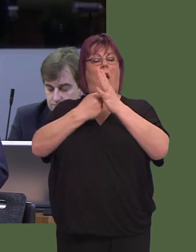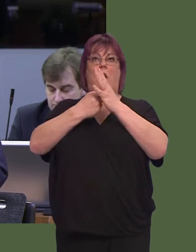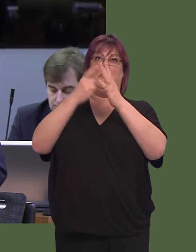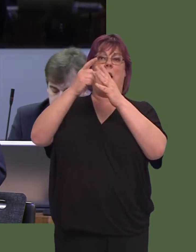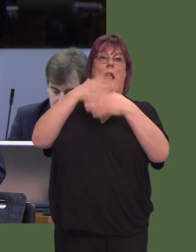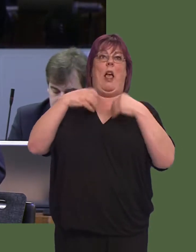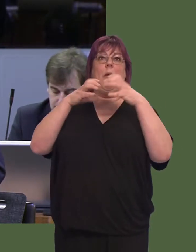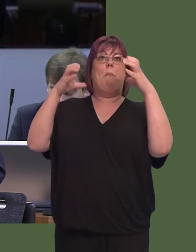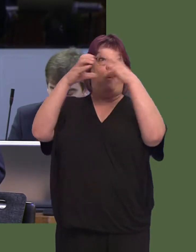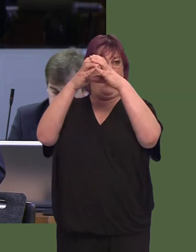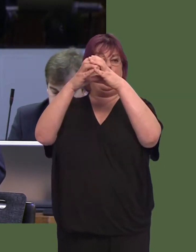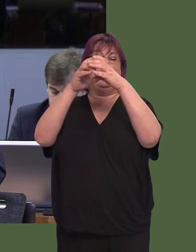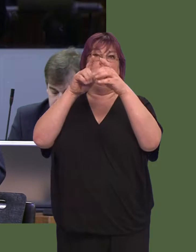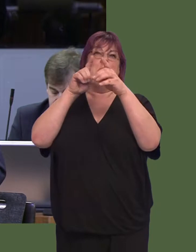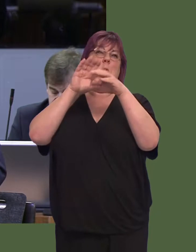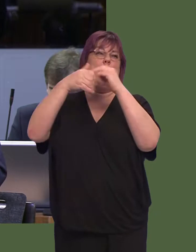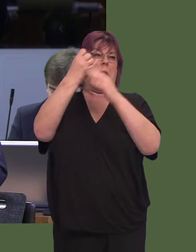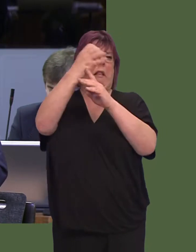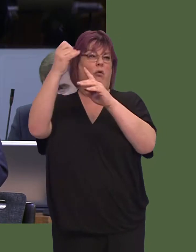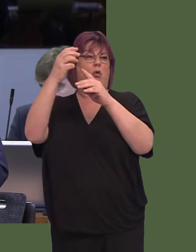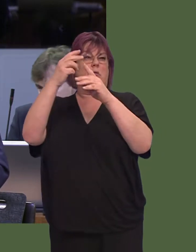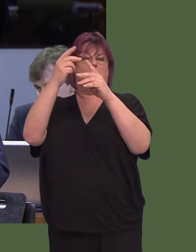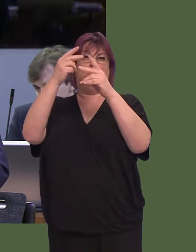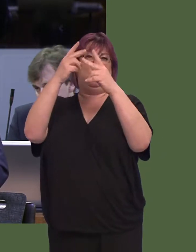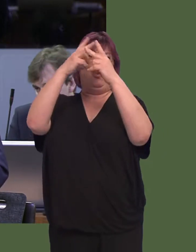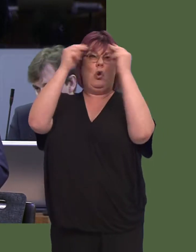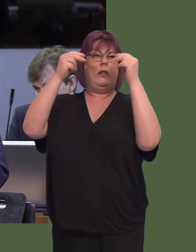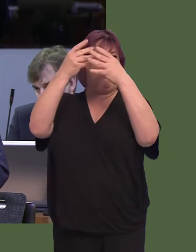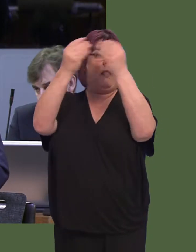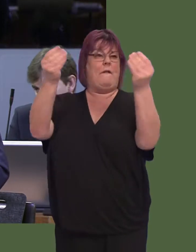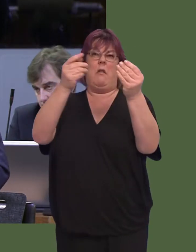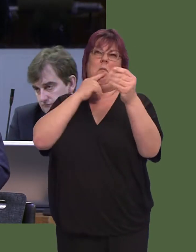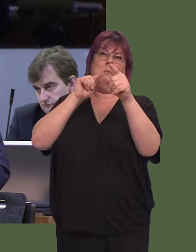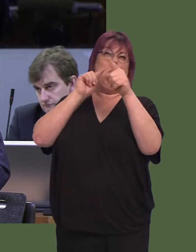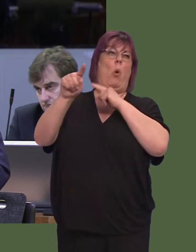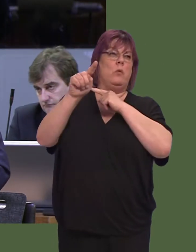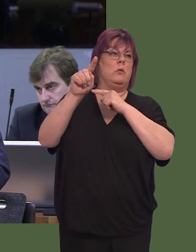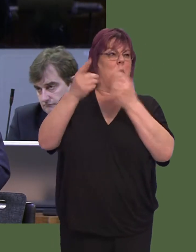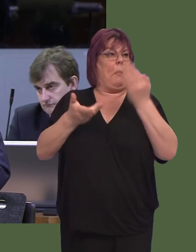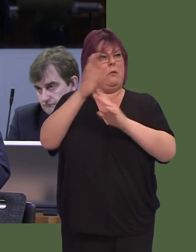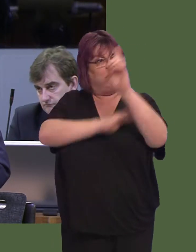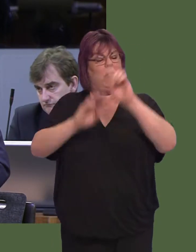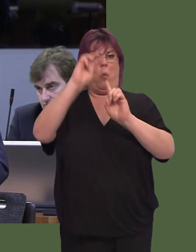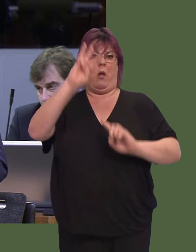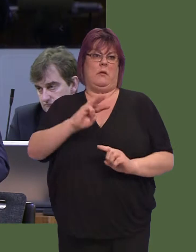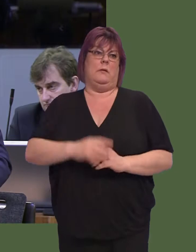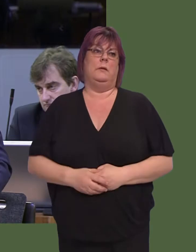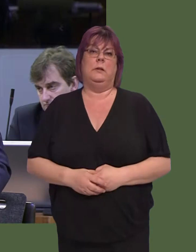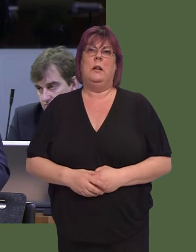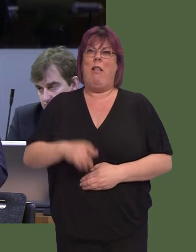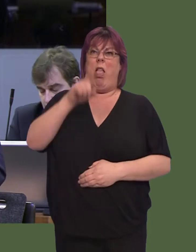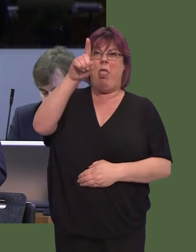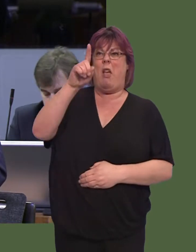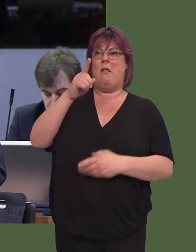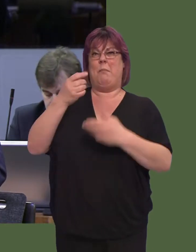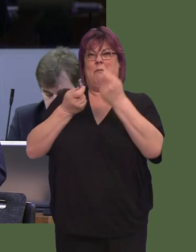nurses in that period. They are the highest number of nurses not being replaced out of all the 7 health boards here in Wales. It's not